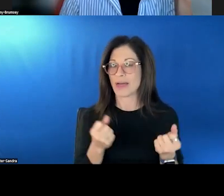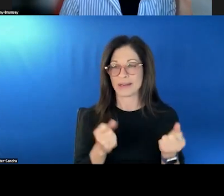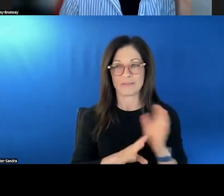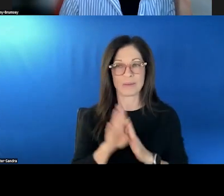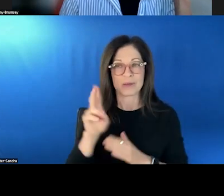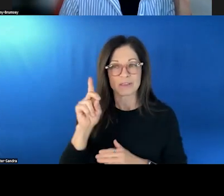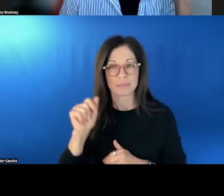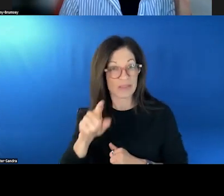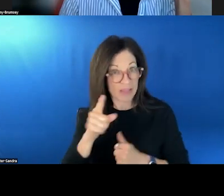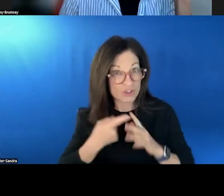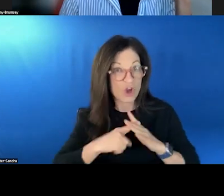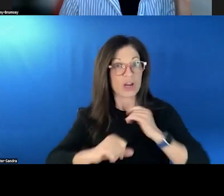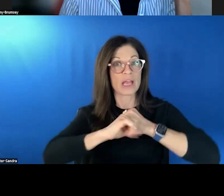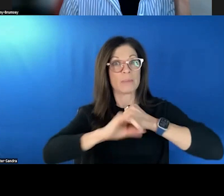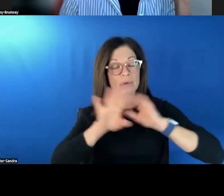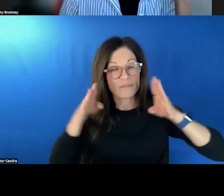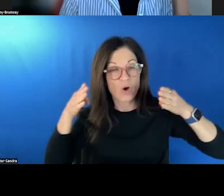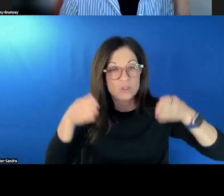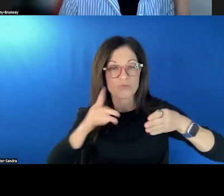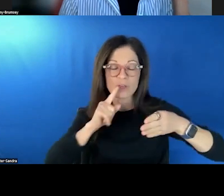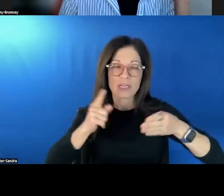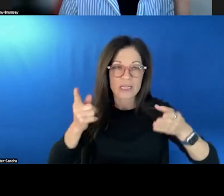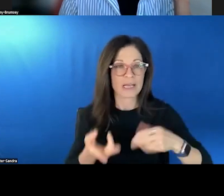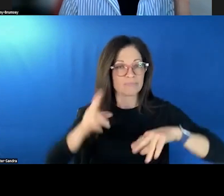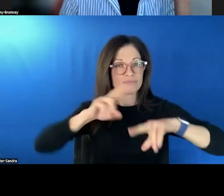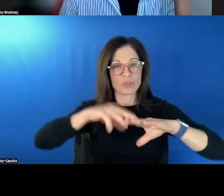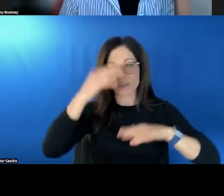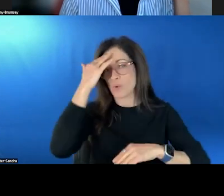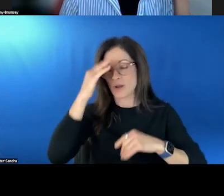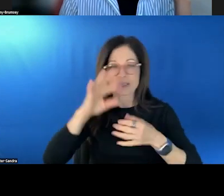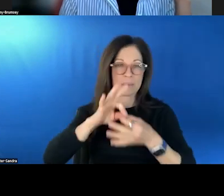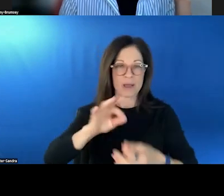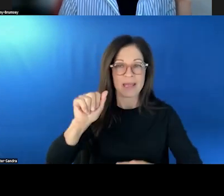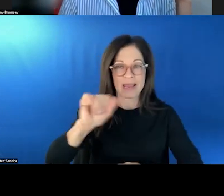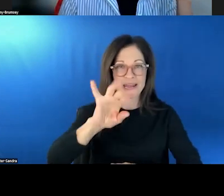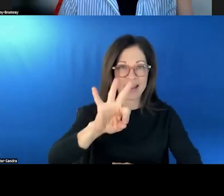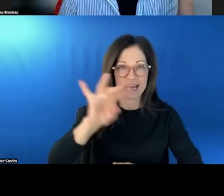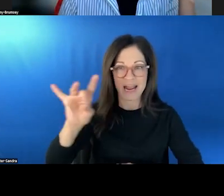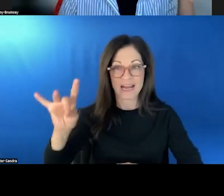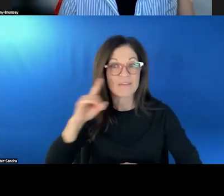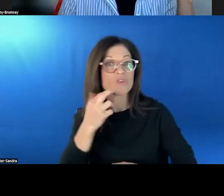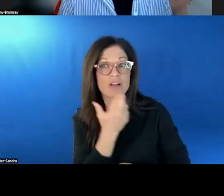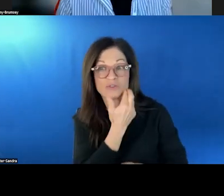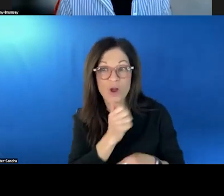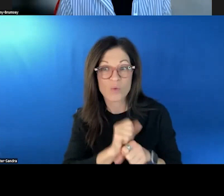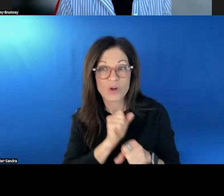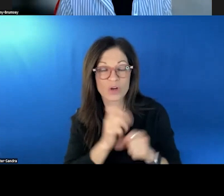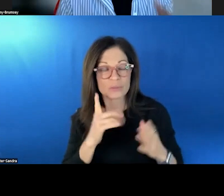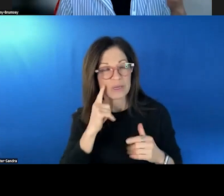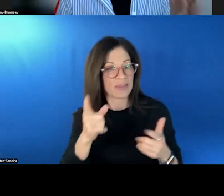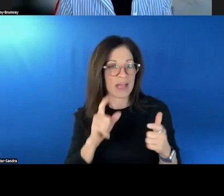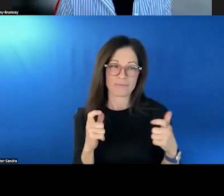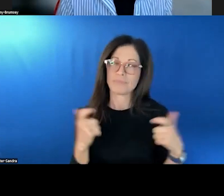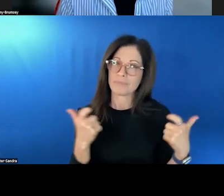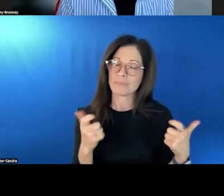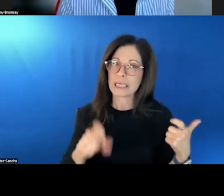campaign focused on really raising awareness about 988 amongst restaurant workers, with the recognition that restaurant workers have significant needs. And one